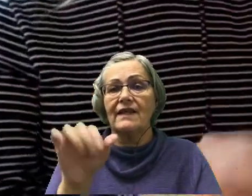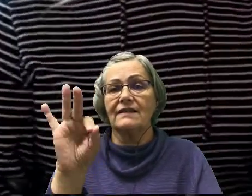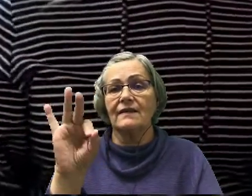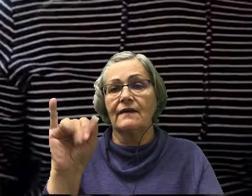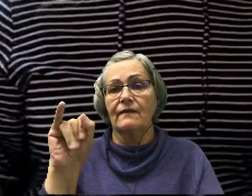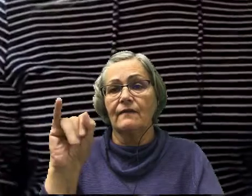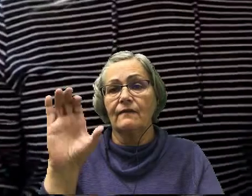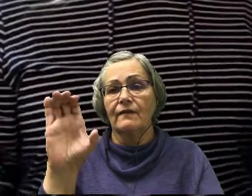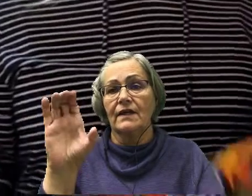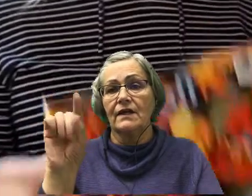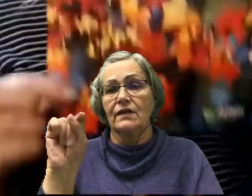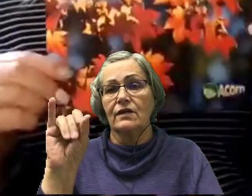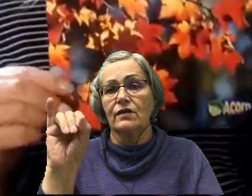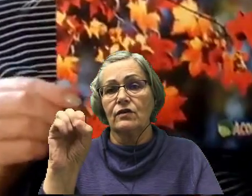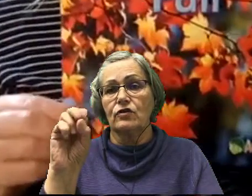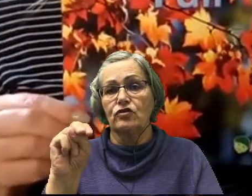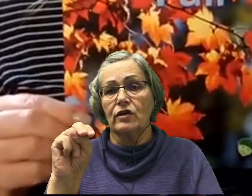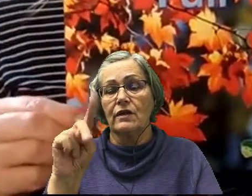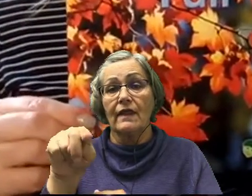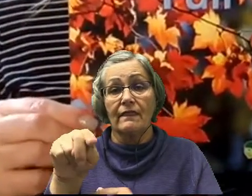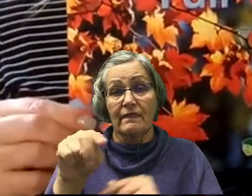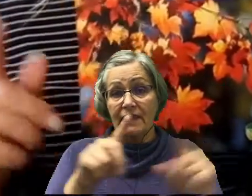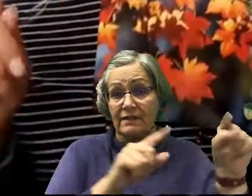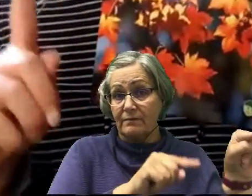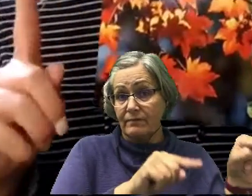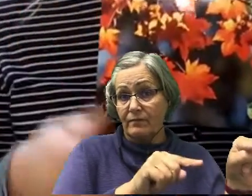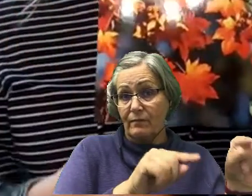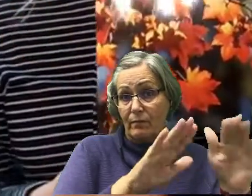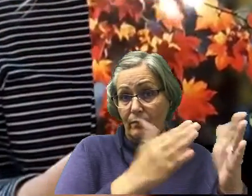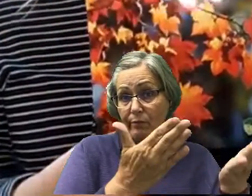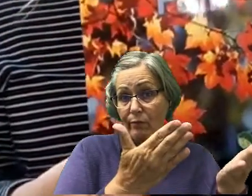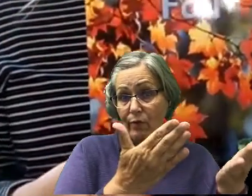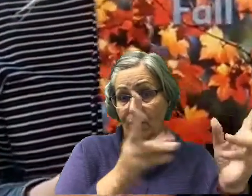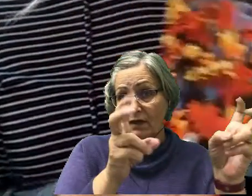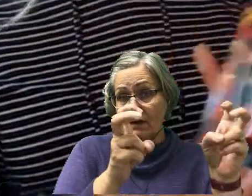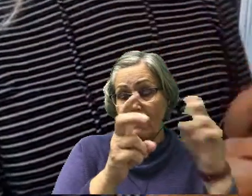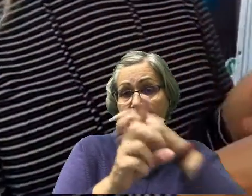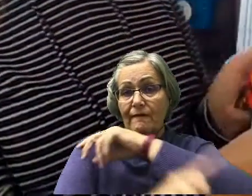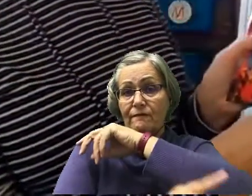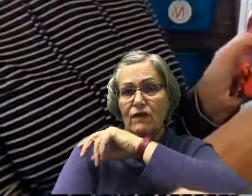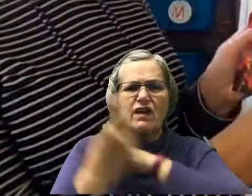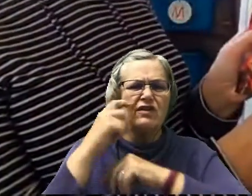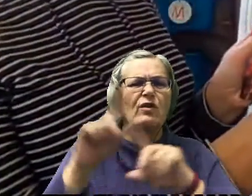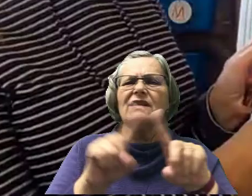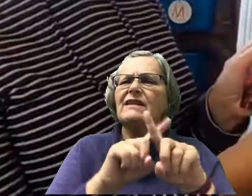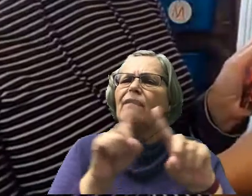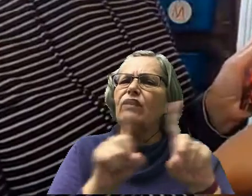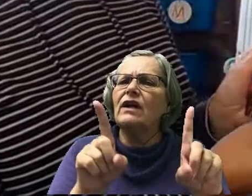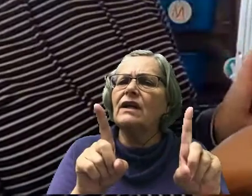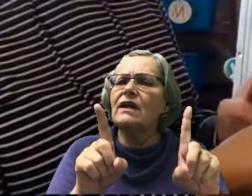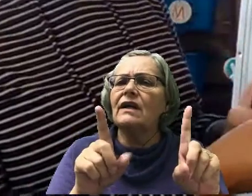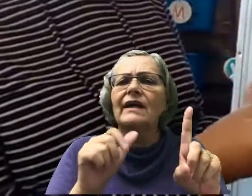fiction. This book called Fall, let's see if we can notice any differences. This one